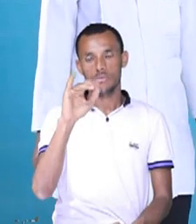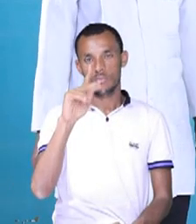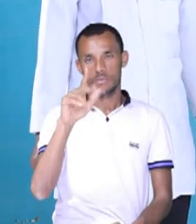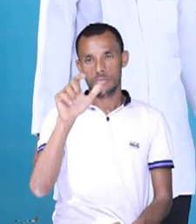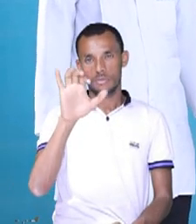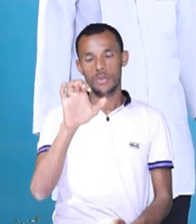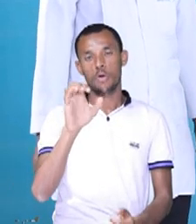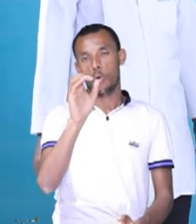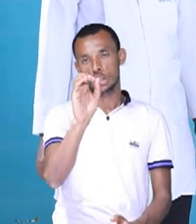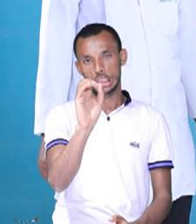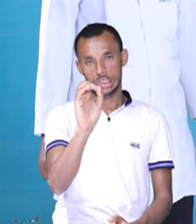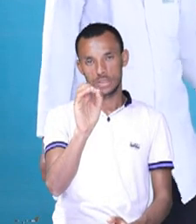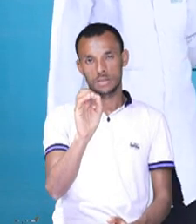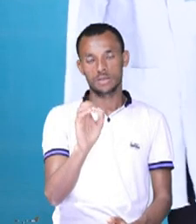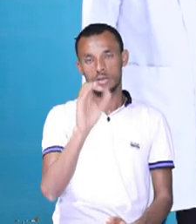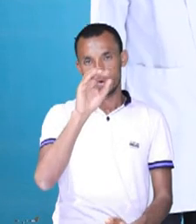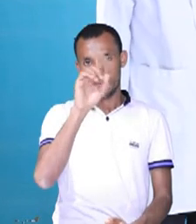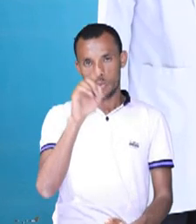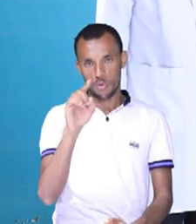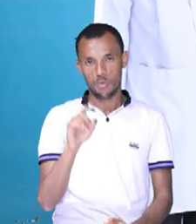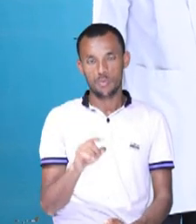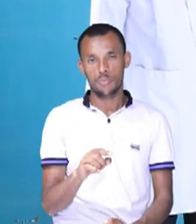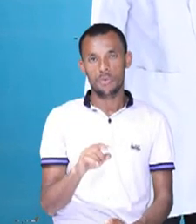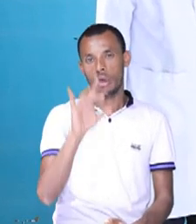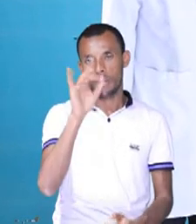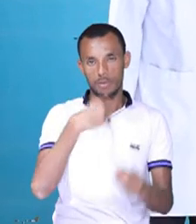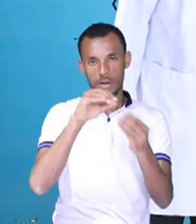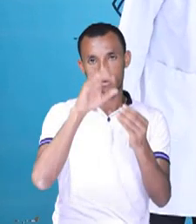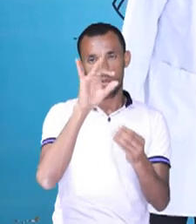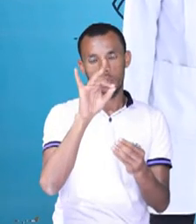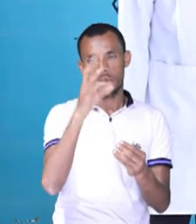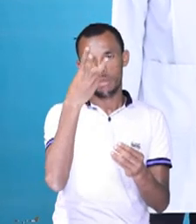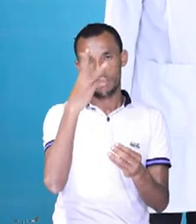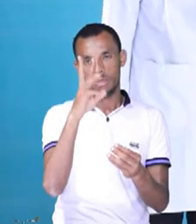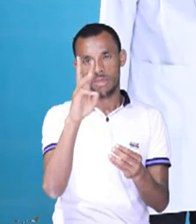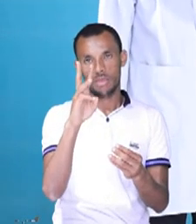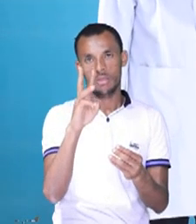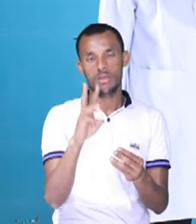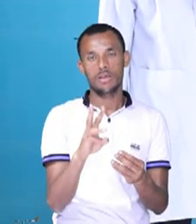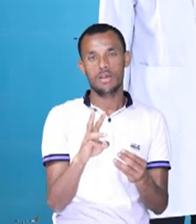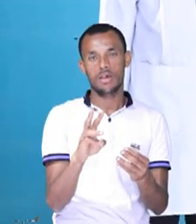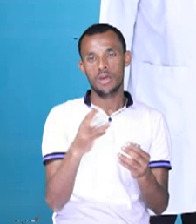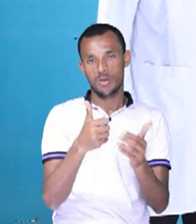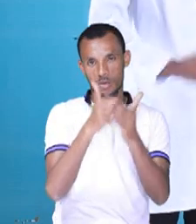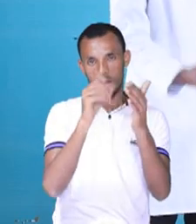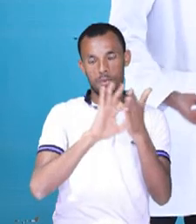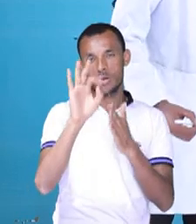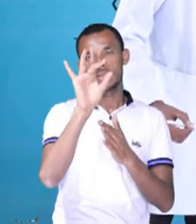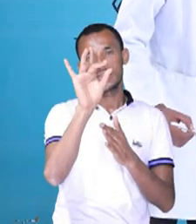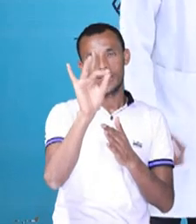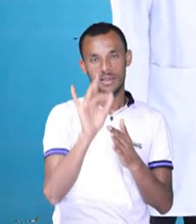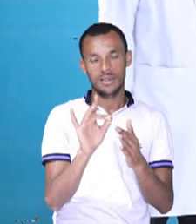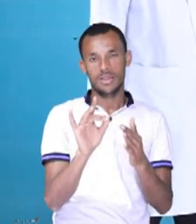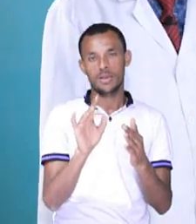Similarly, O2, oxygen. Oxygen, 8 plus 8, 16. Oxygen is atomic number 8. 2 oxygen